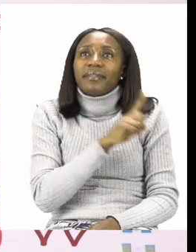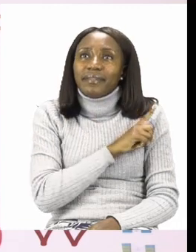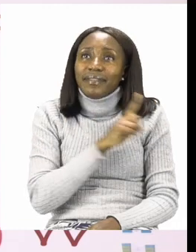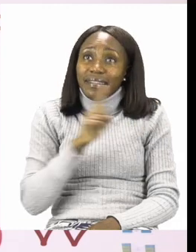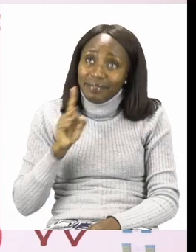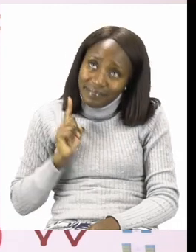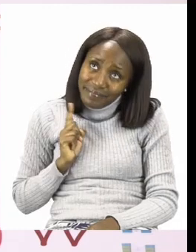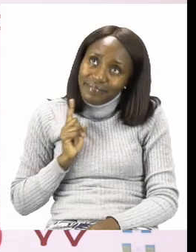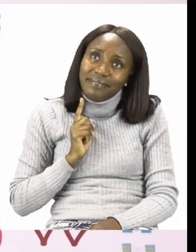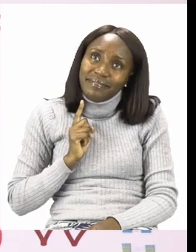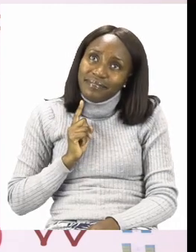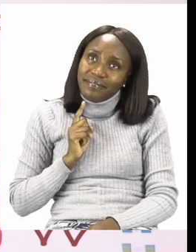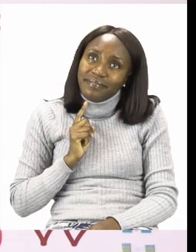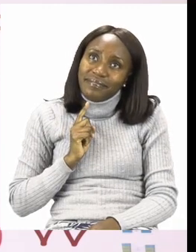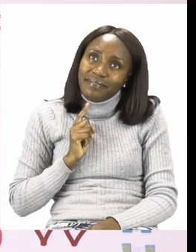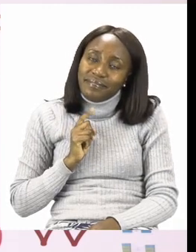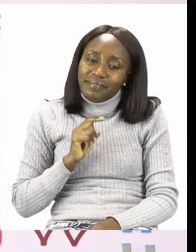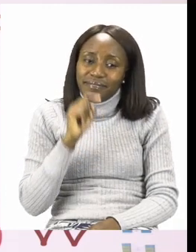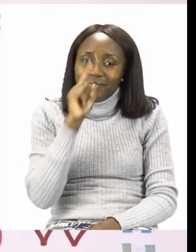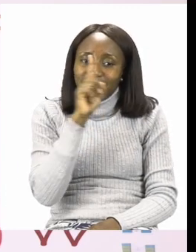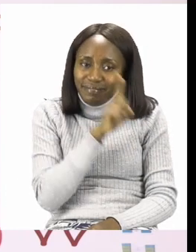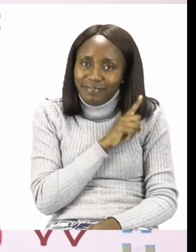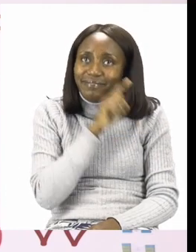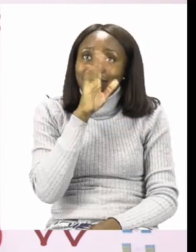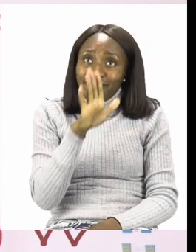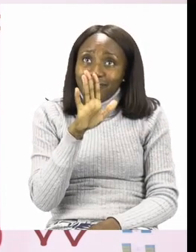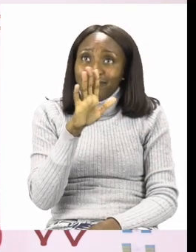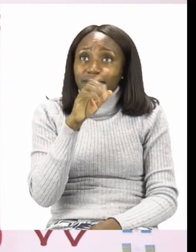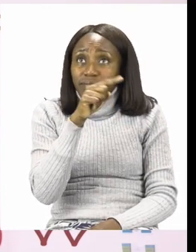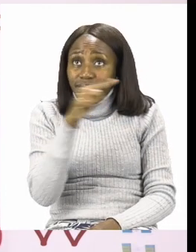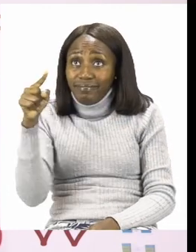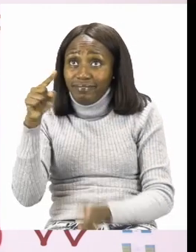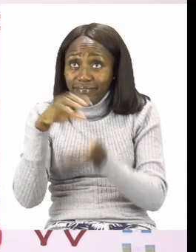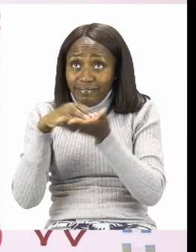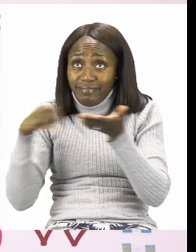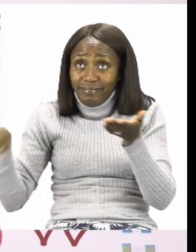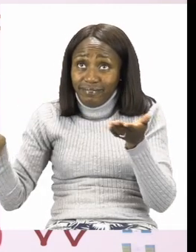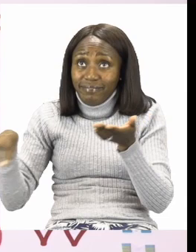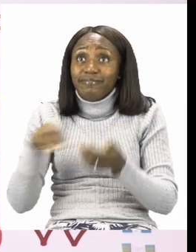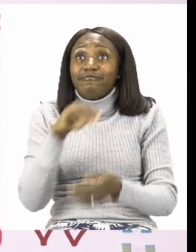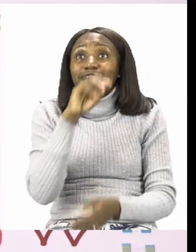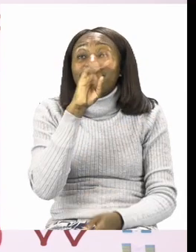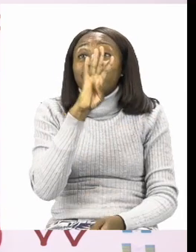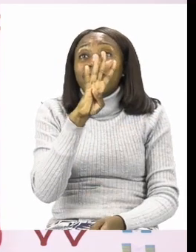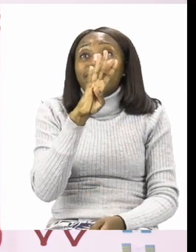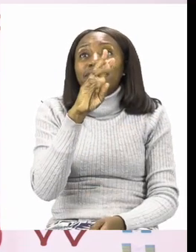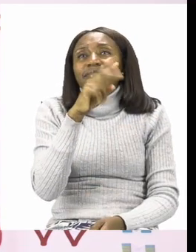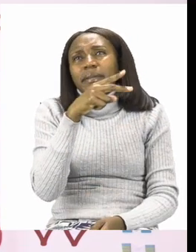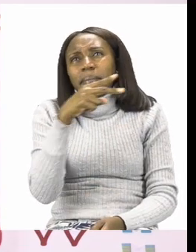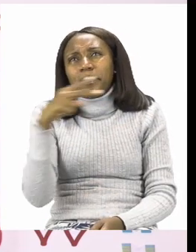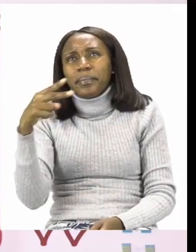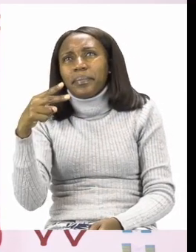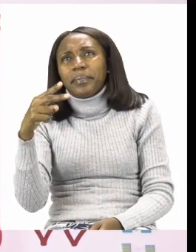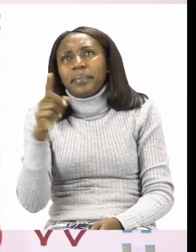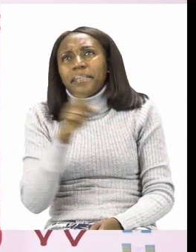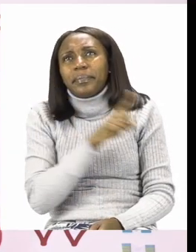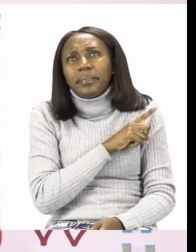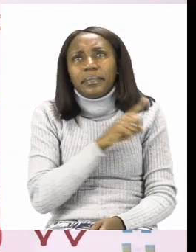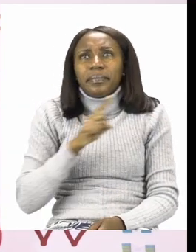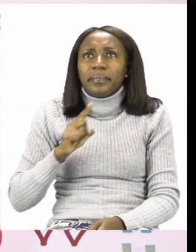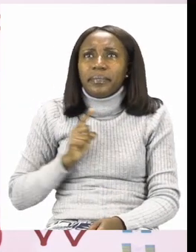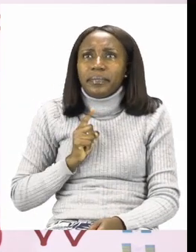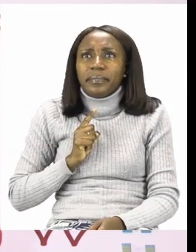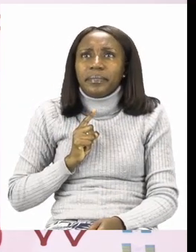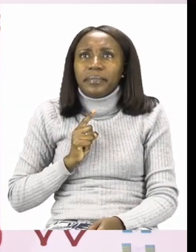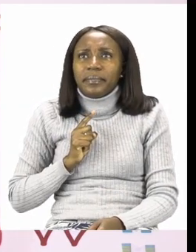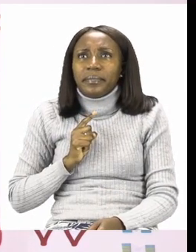11. 15 minus 4 equals to